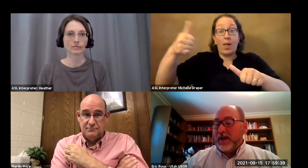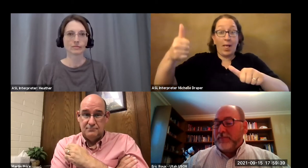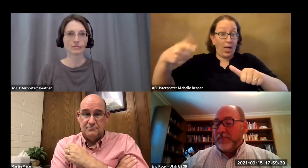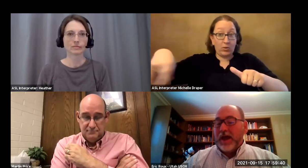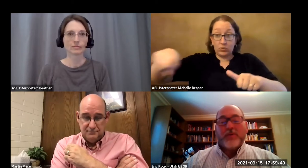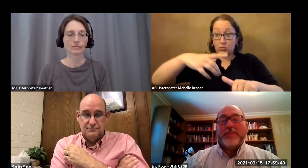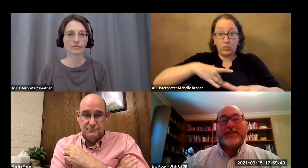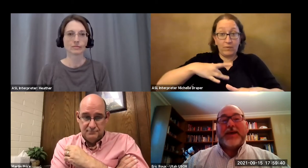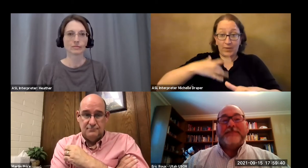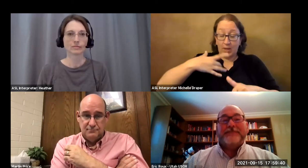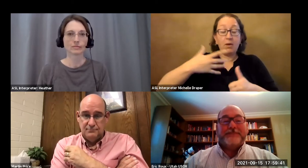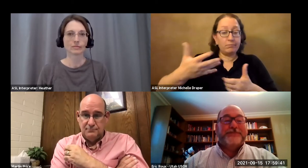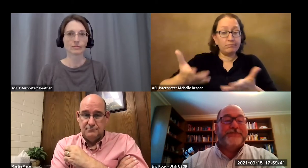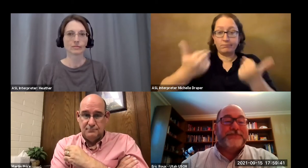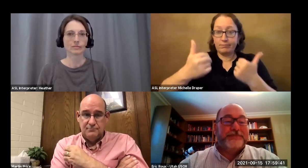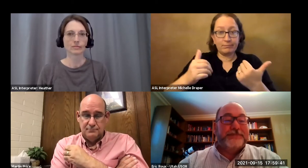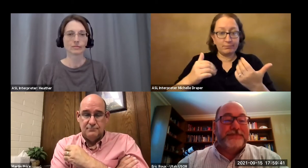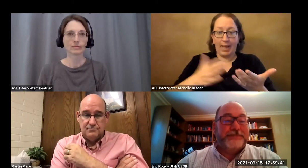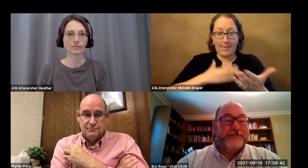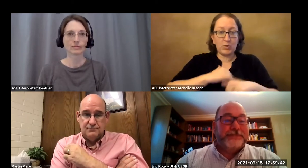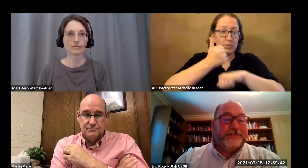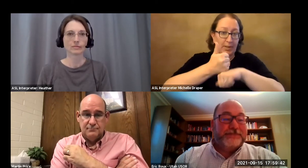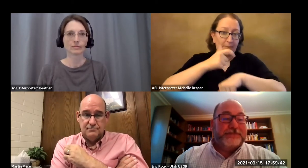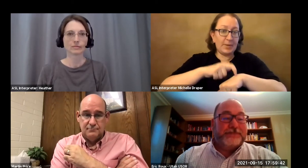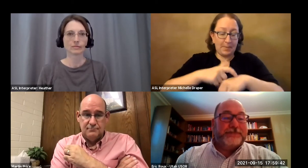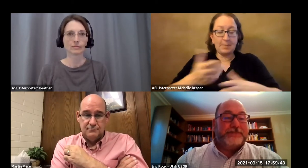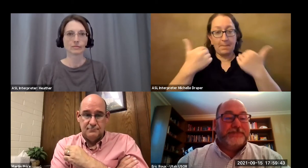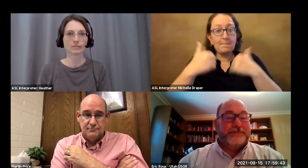in, I will make time.